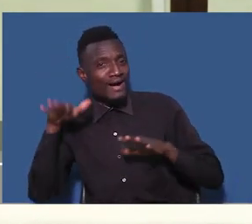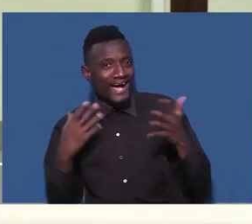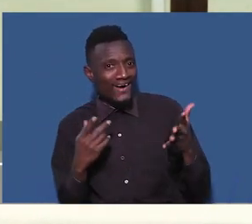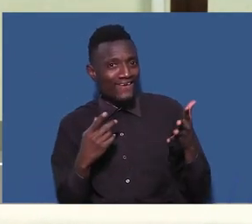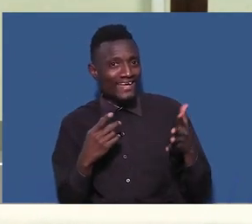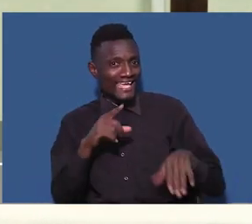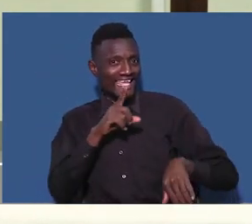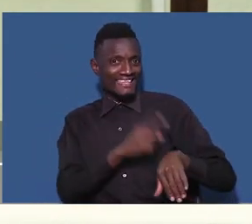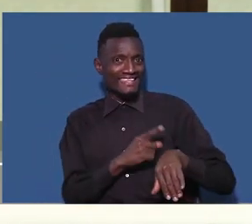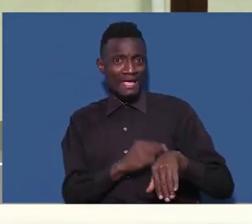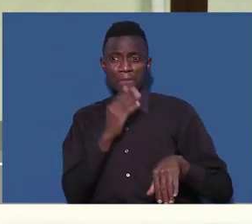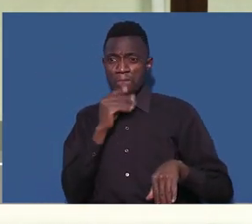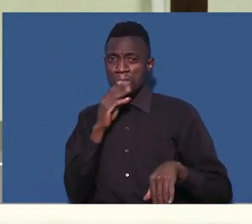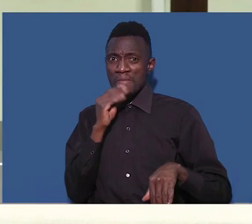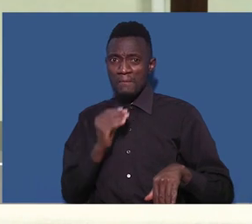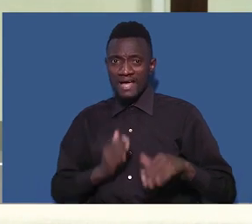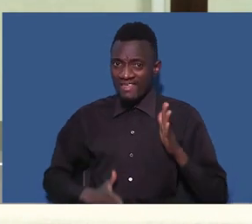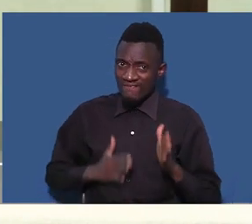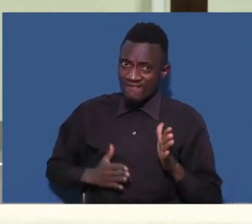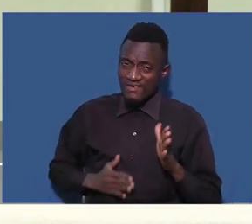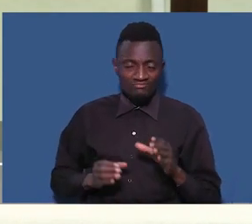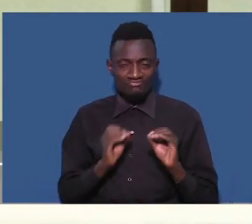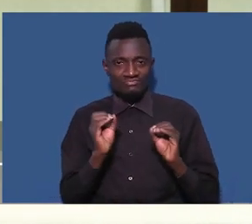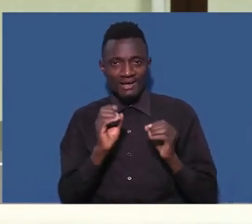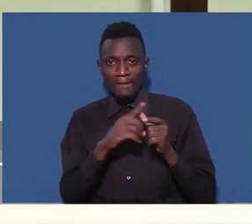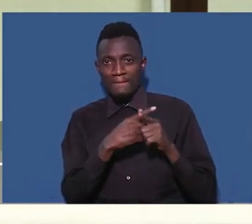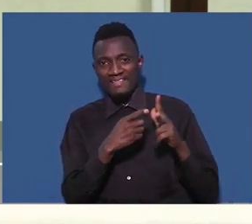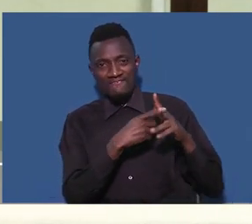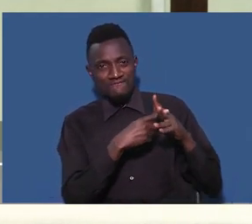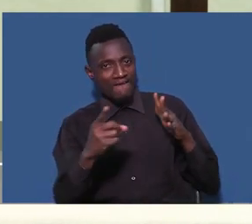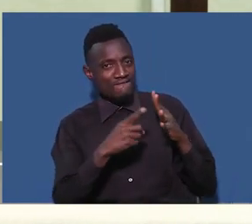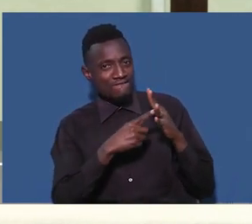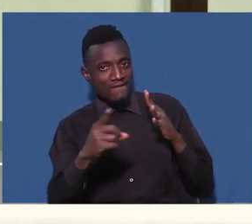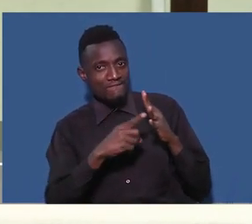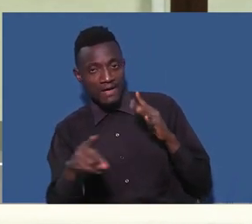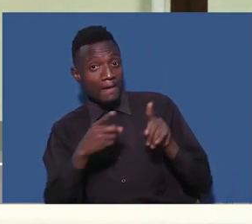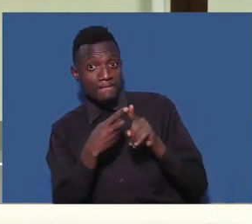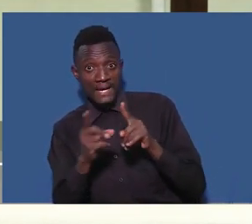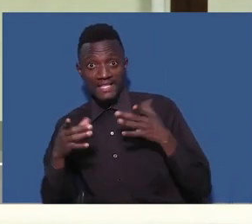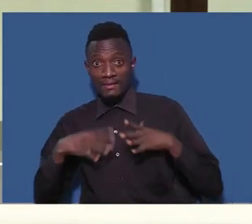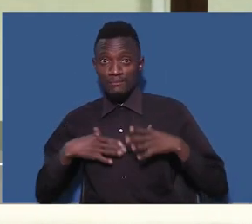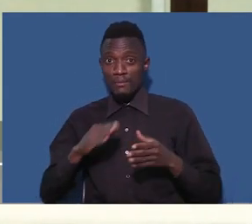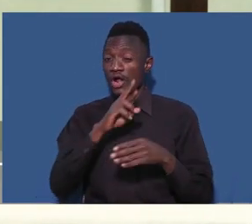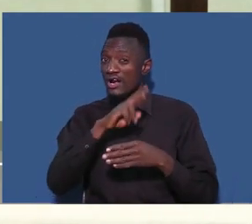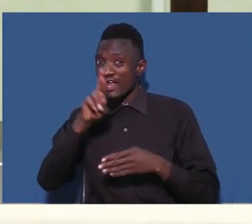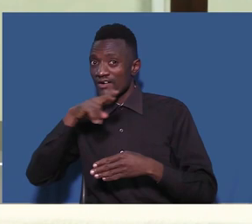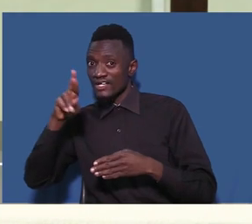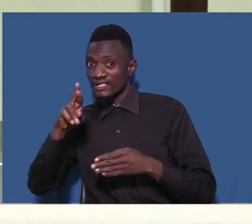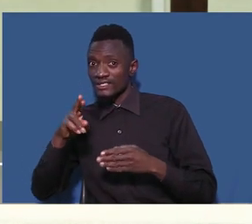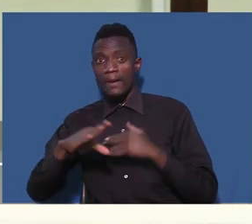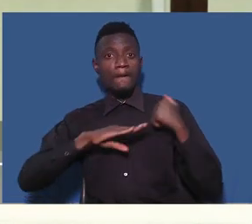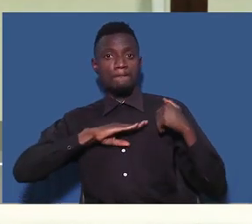righteous are as bold as a lion. The Bible declares that the word lion actually is